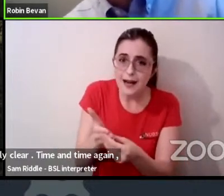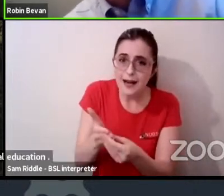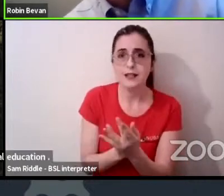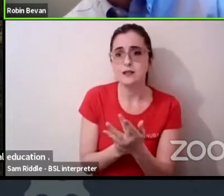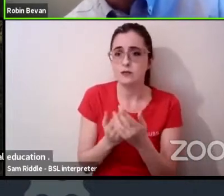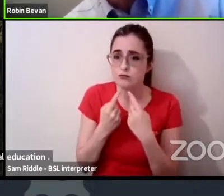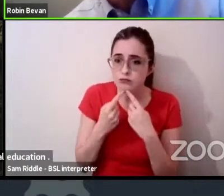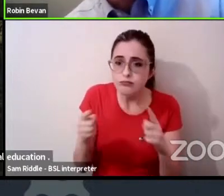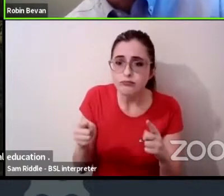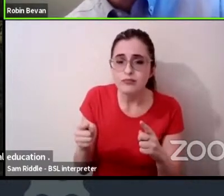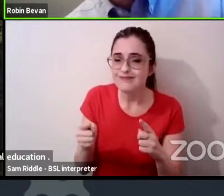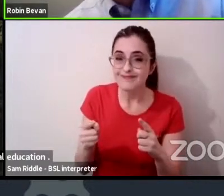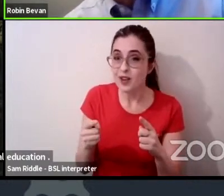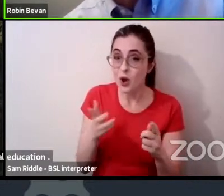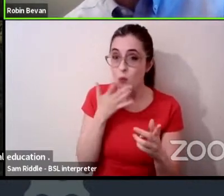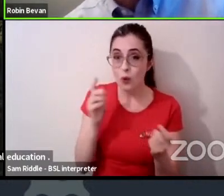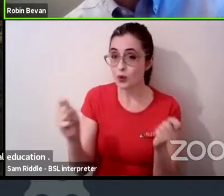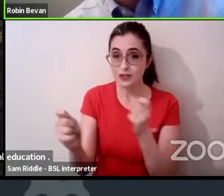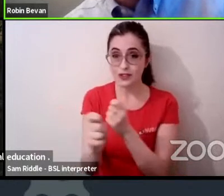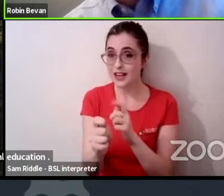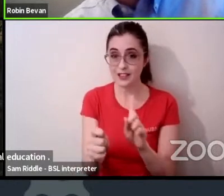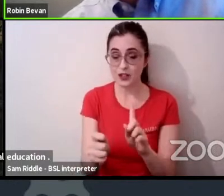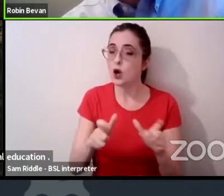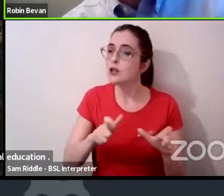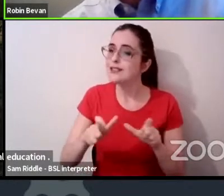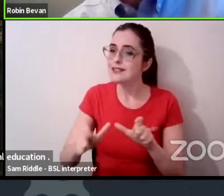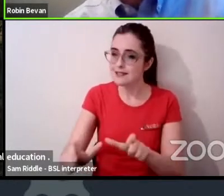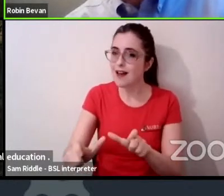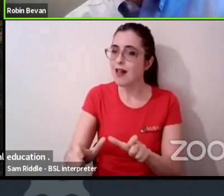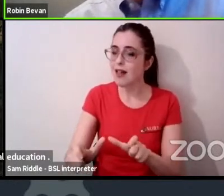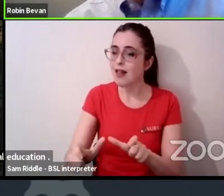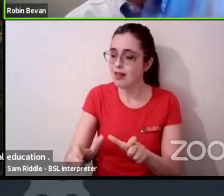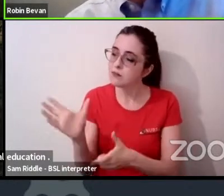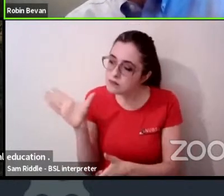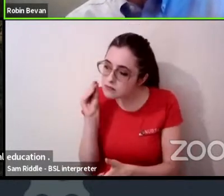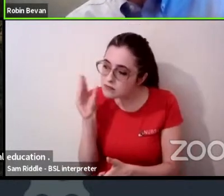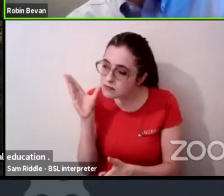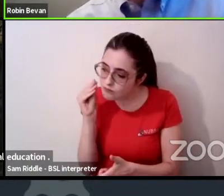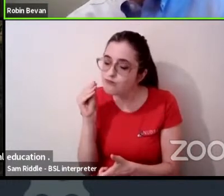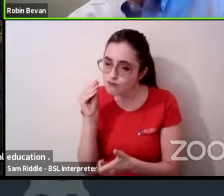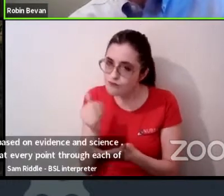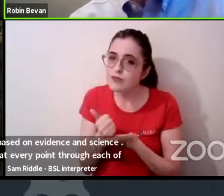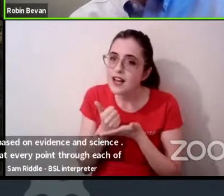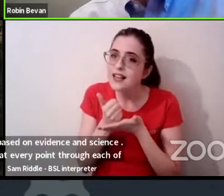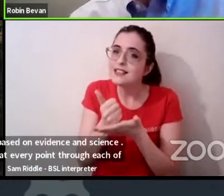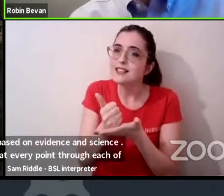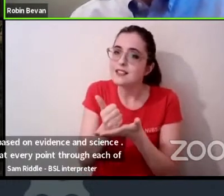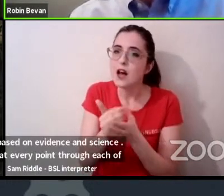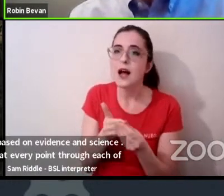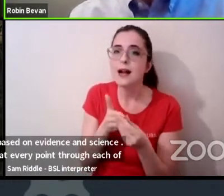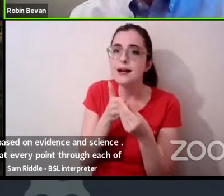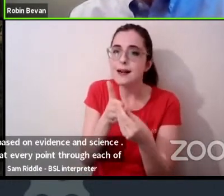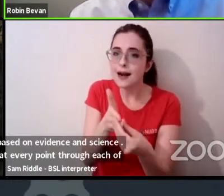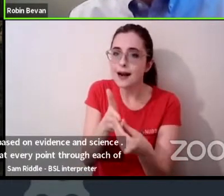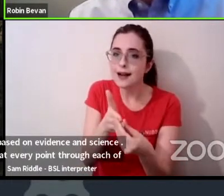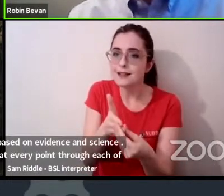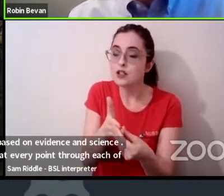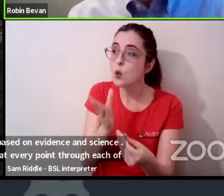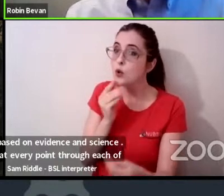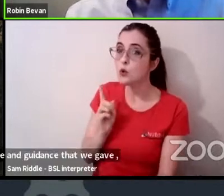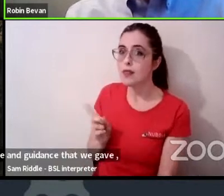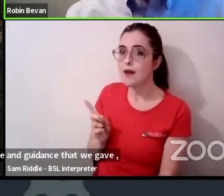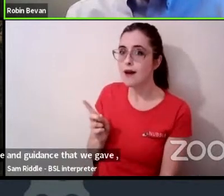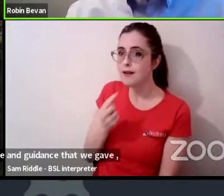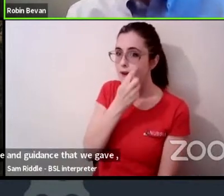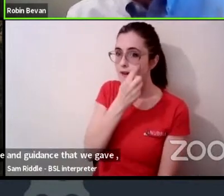have no intention of changing that. We're listening, we're advising, and we're guiding based on the very best evidence. Please